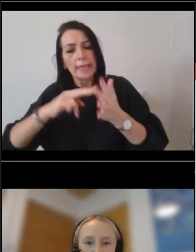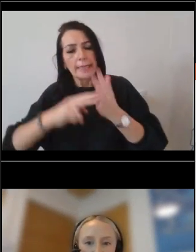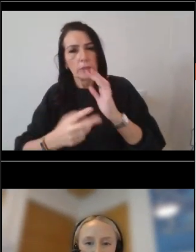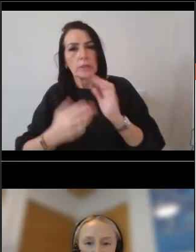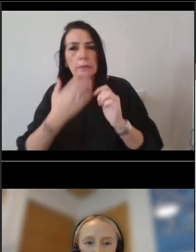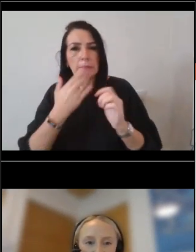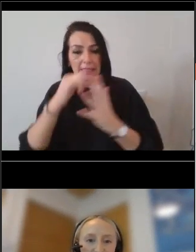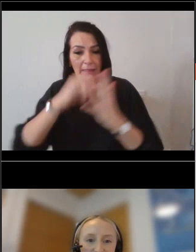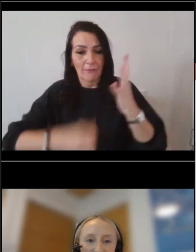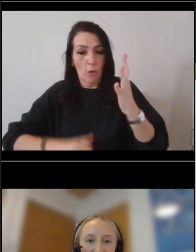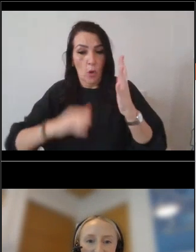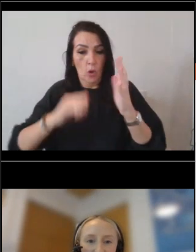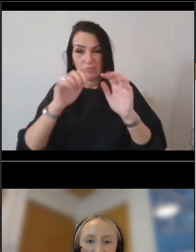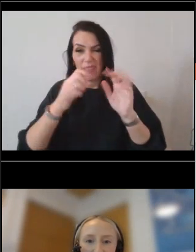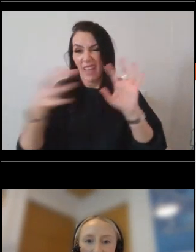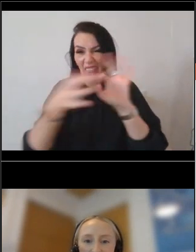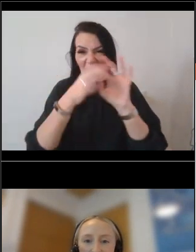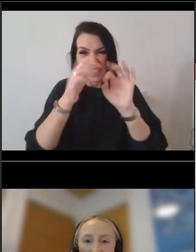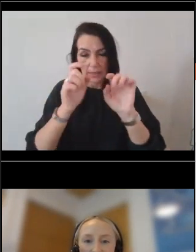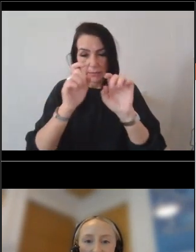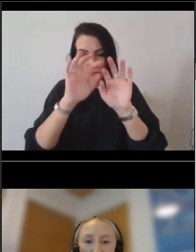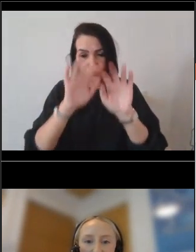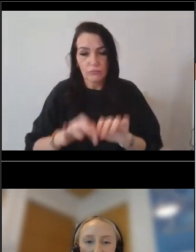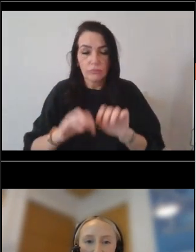the form in the chat. We'll share that again.